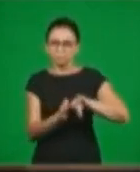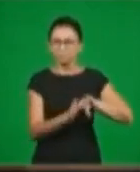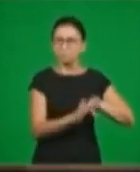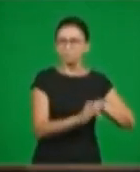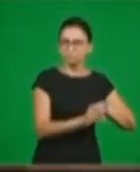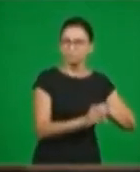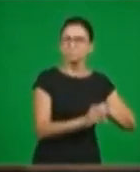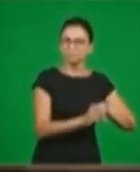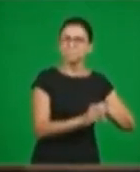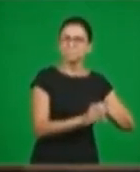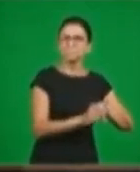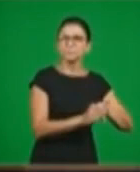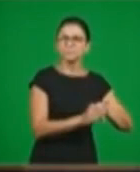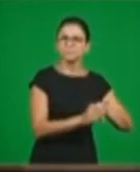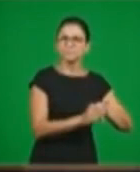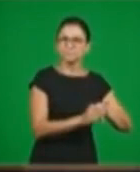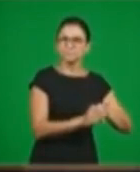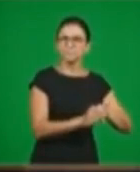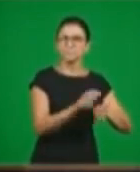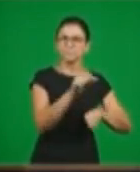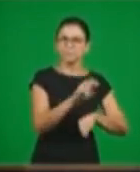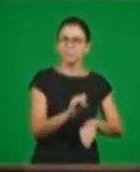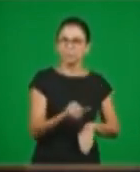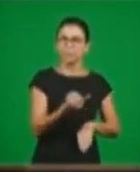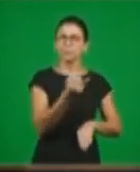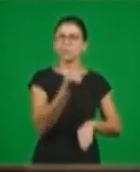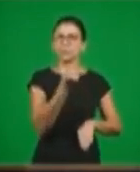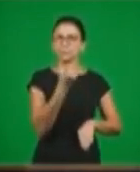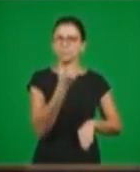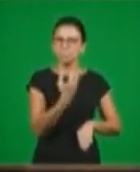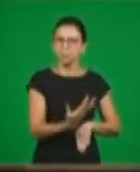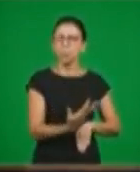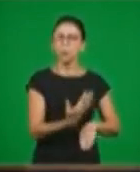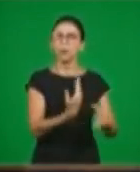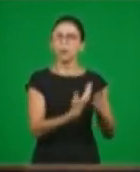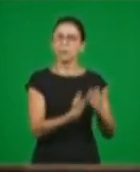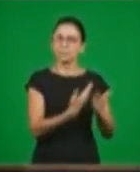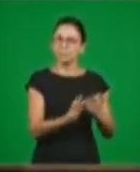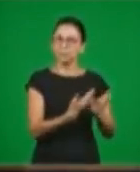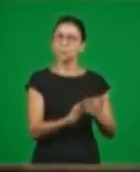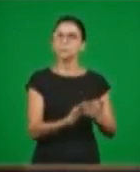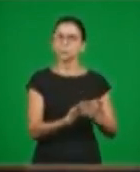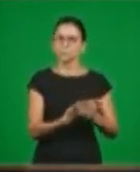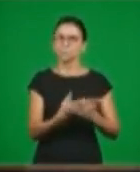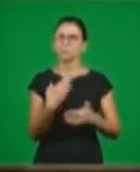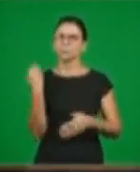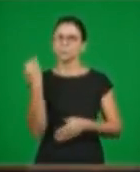side a little of about Revelation. That many light, you know.